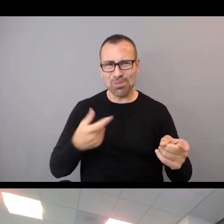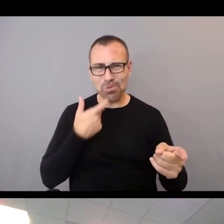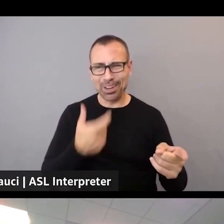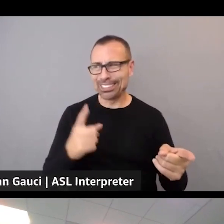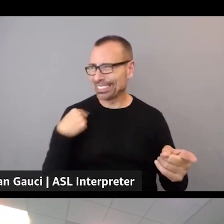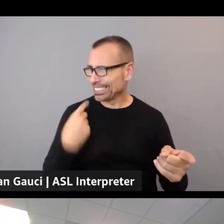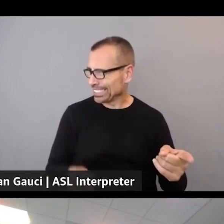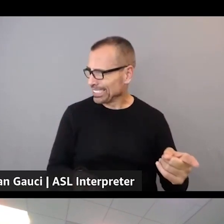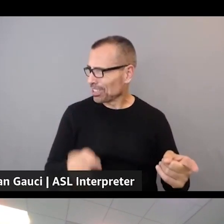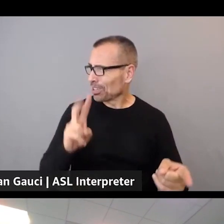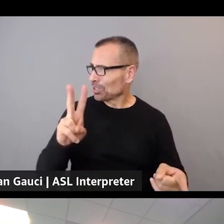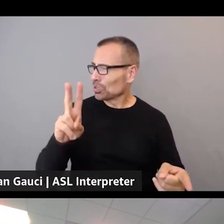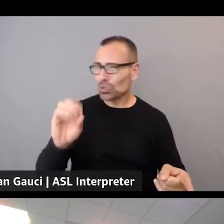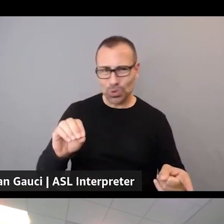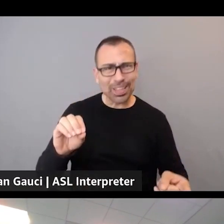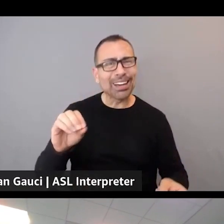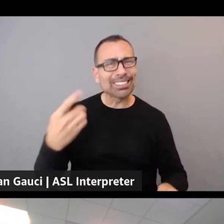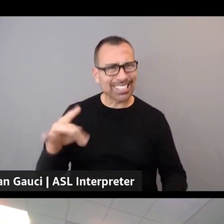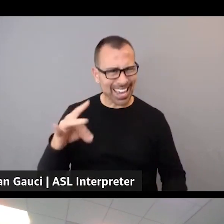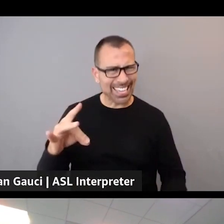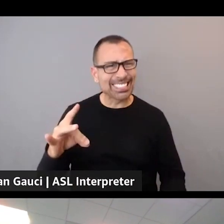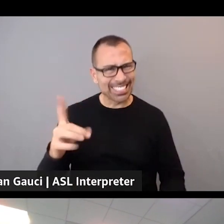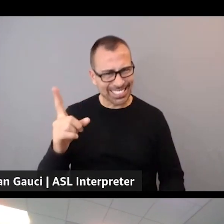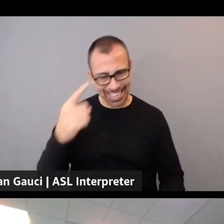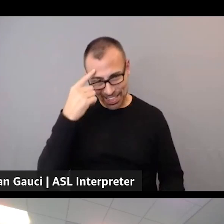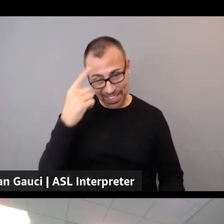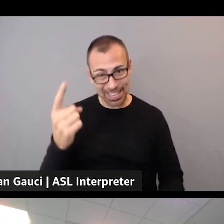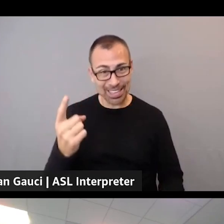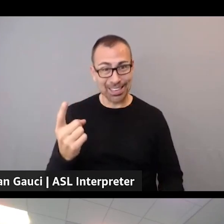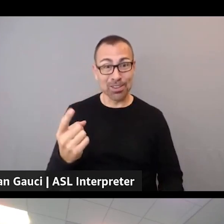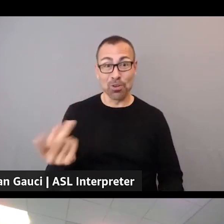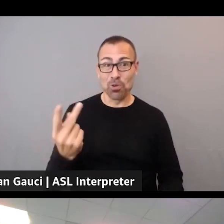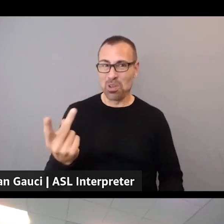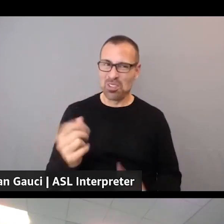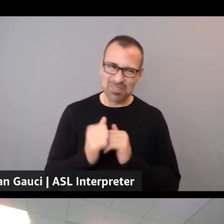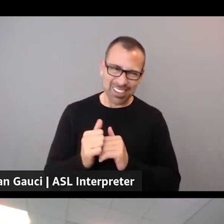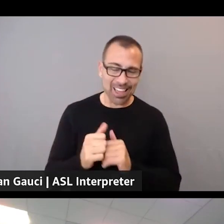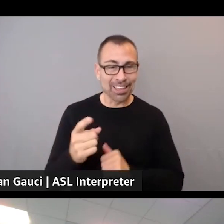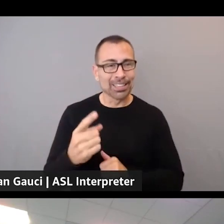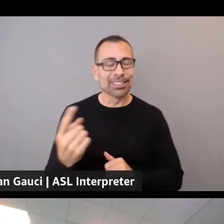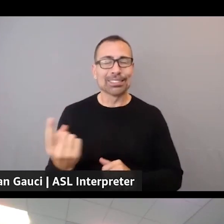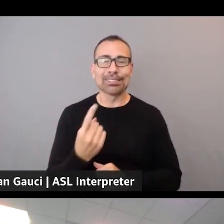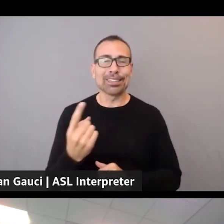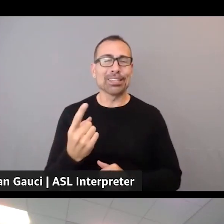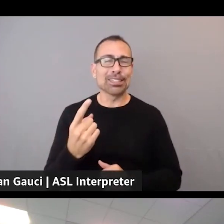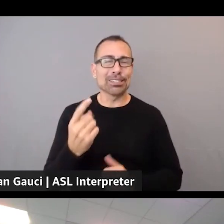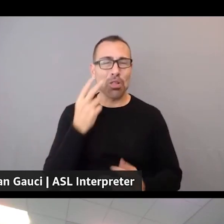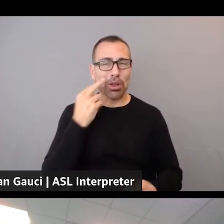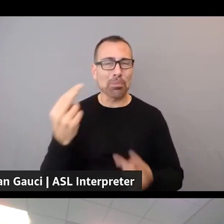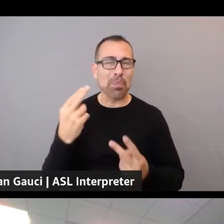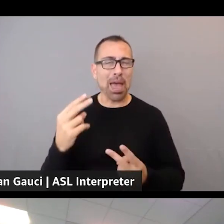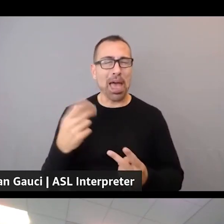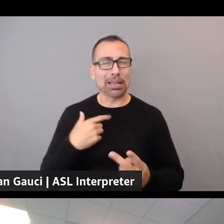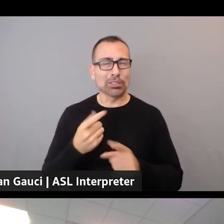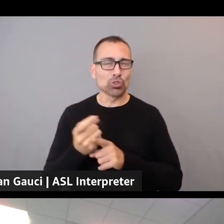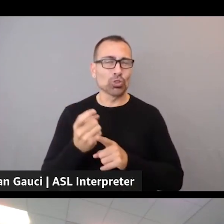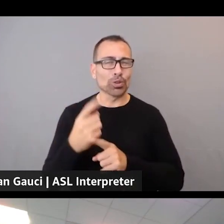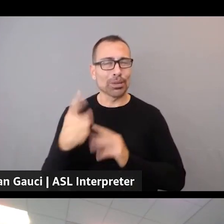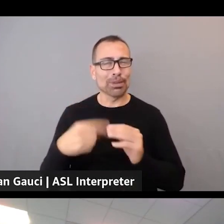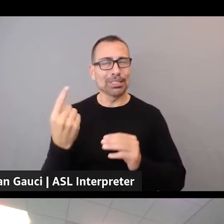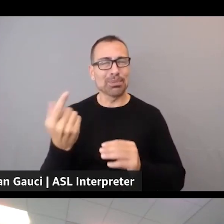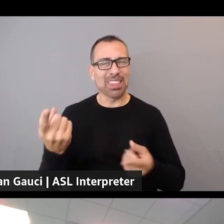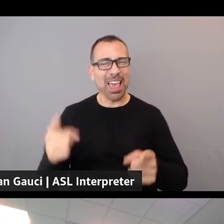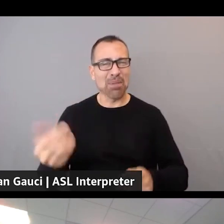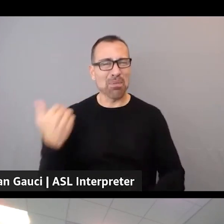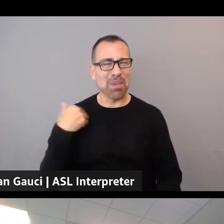2018. I've been hanging out with Janice Skew. He's actually making an inside joke back to a show that I did in 2018, which is amazing. I